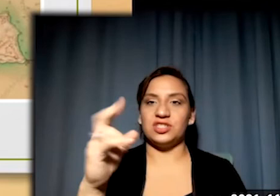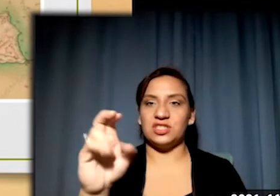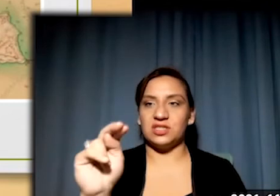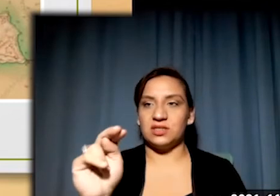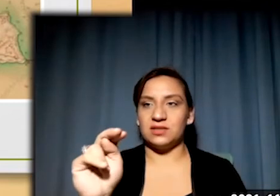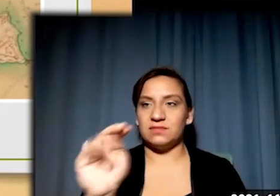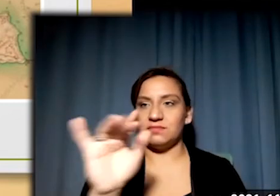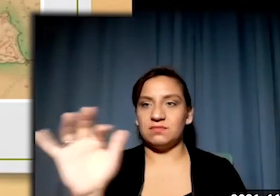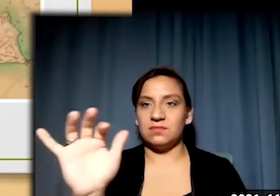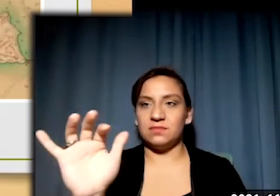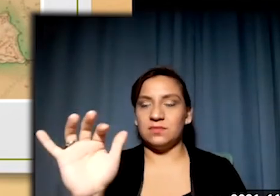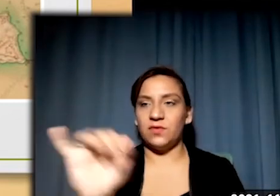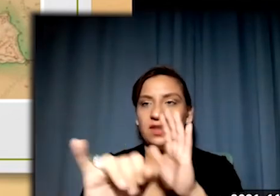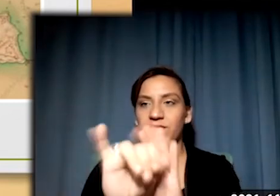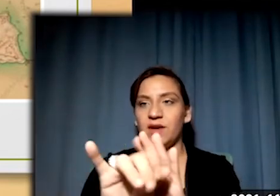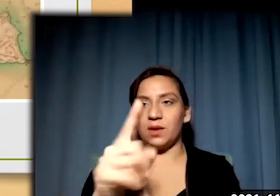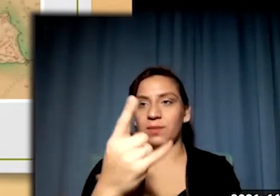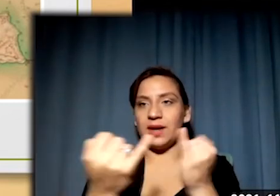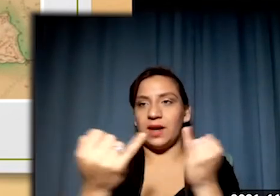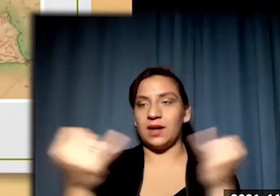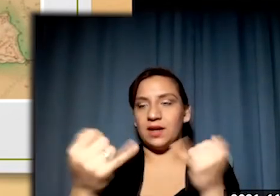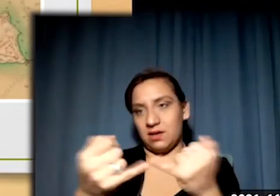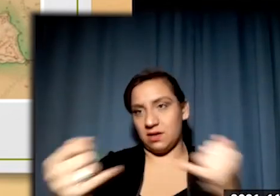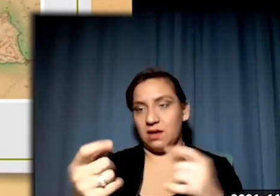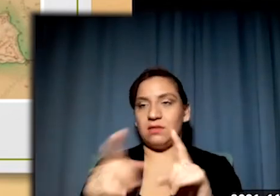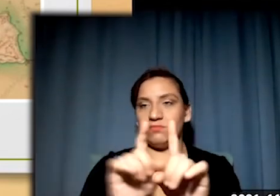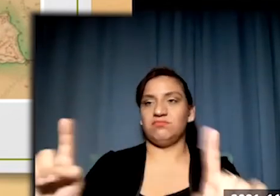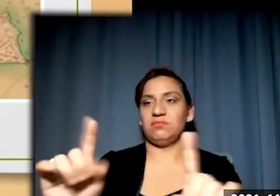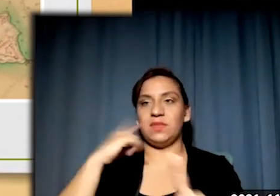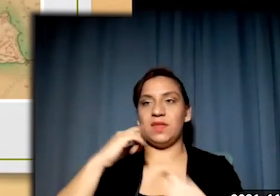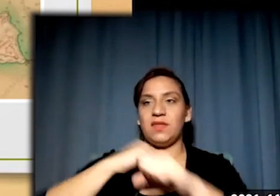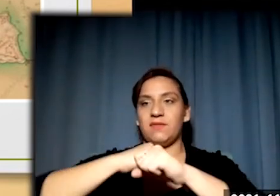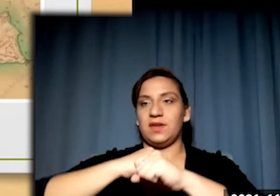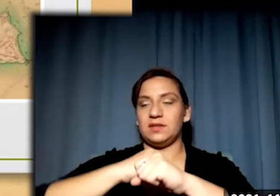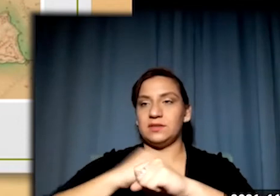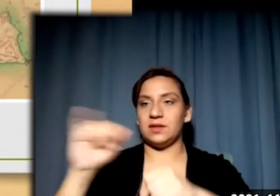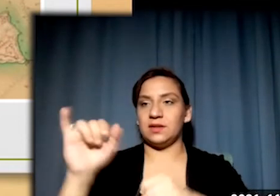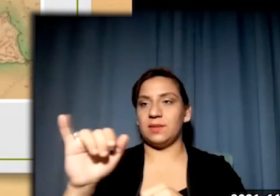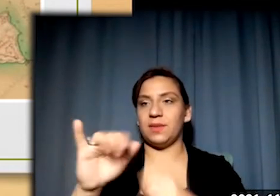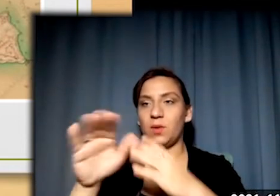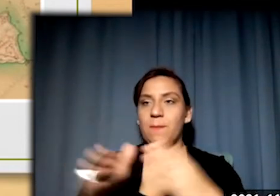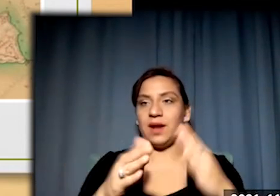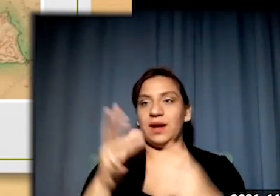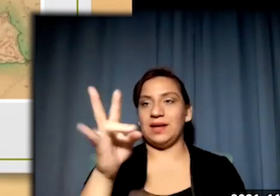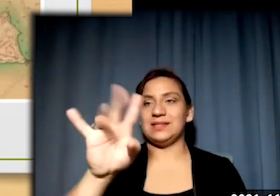Also worthy of note was a 1788 plan for the renovated San Antonio bridgehead,